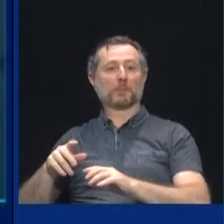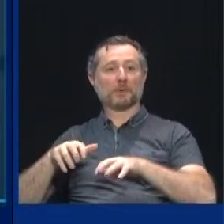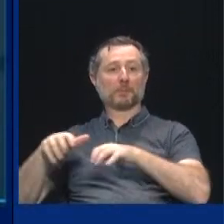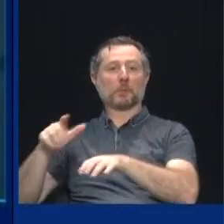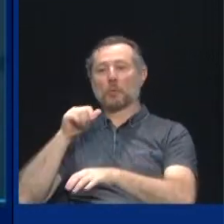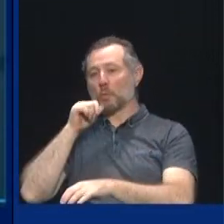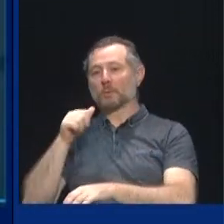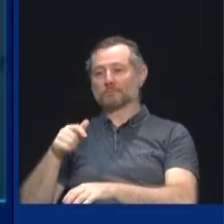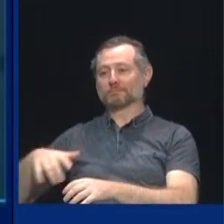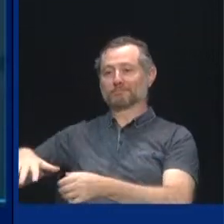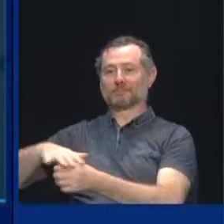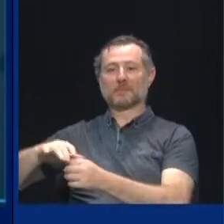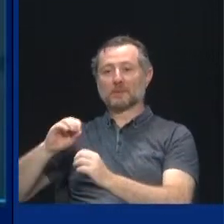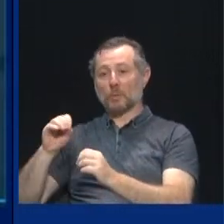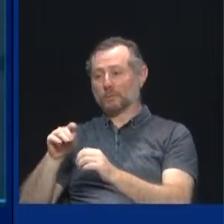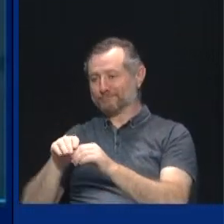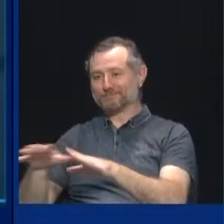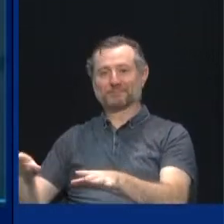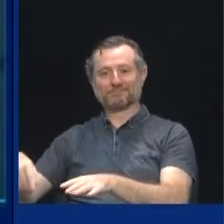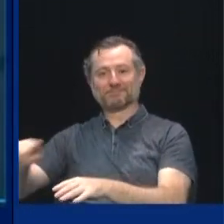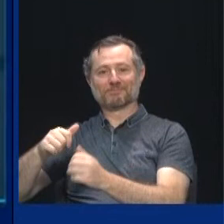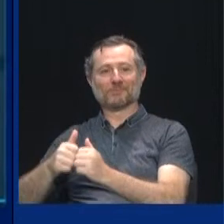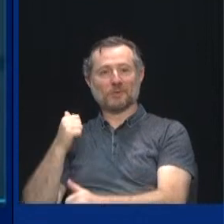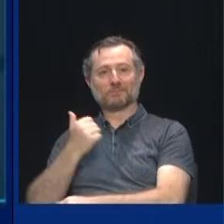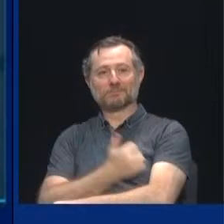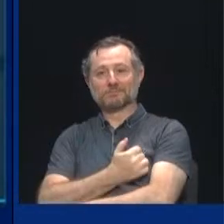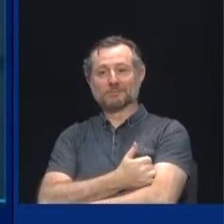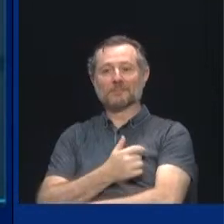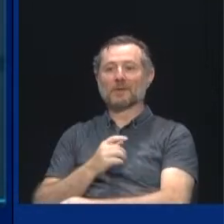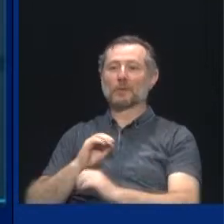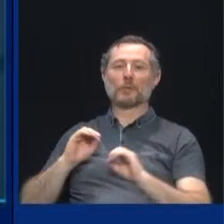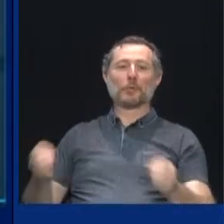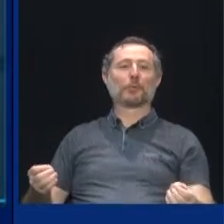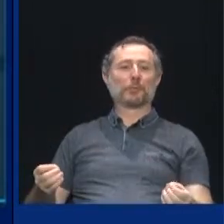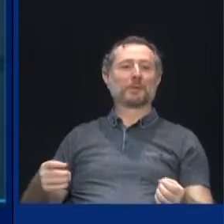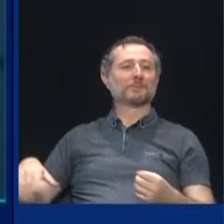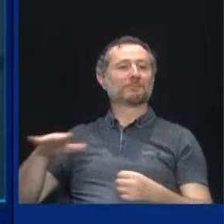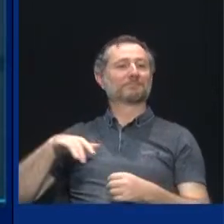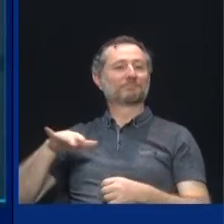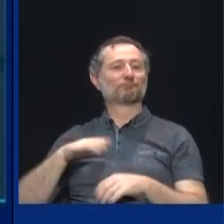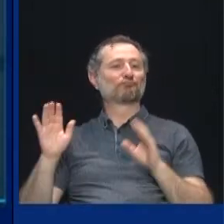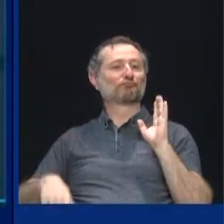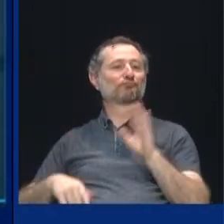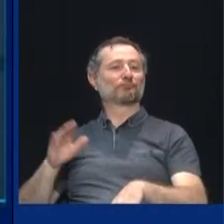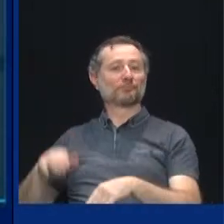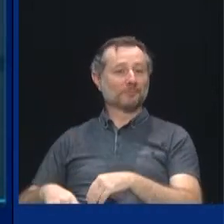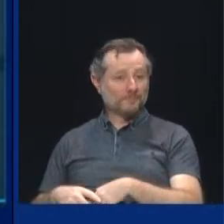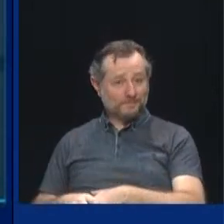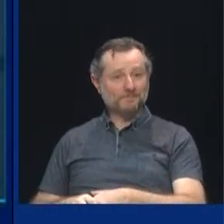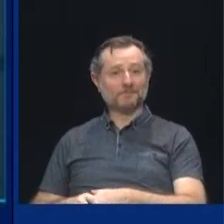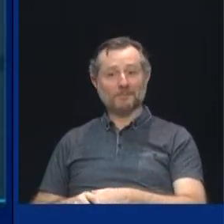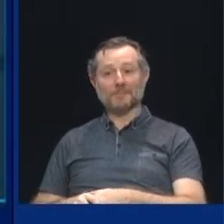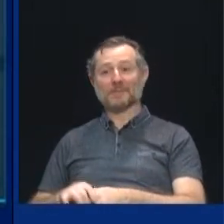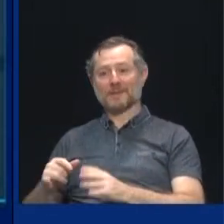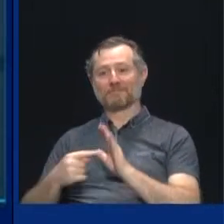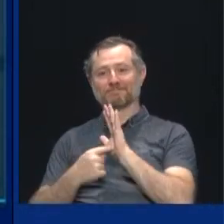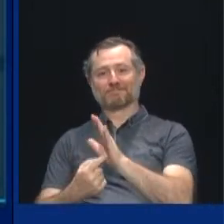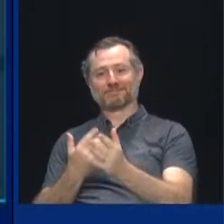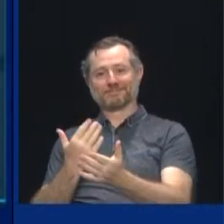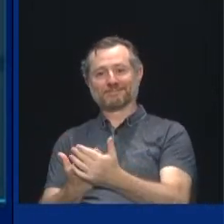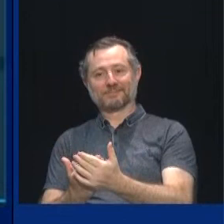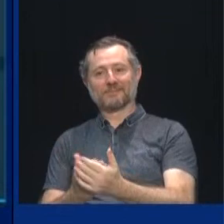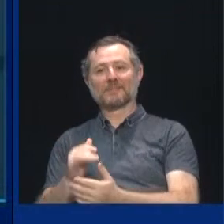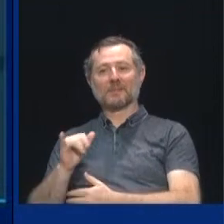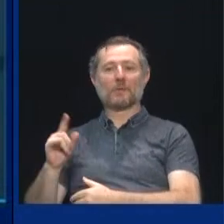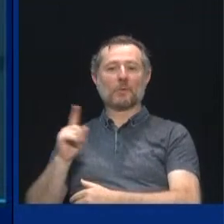COVID's spreading. That's where the vaccination rate is low. That, my friends, is what we have to target. We